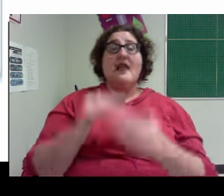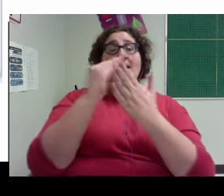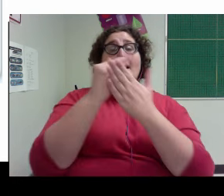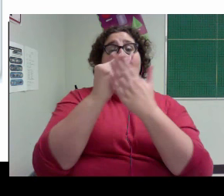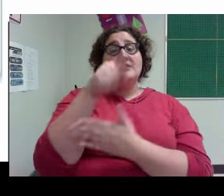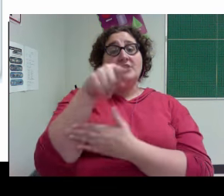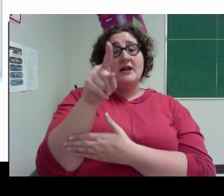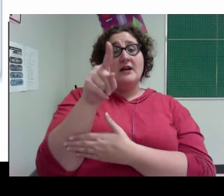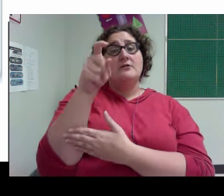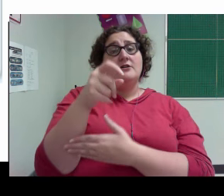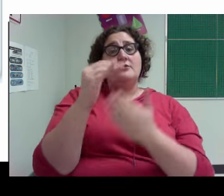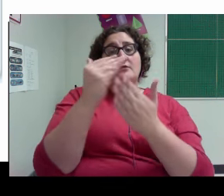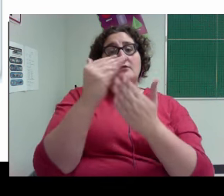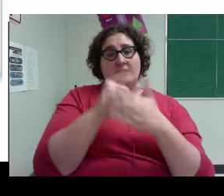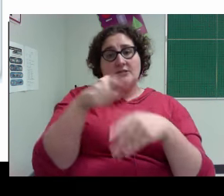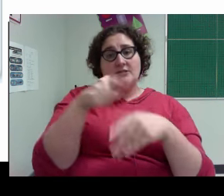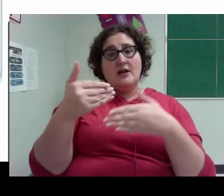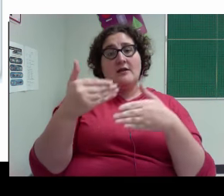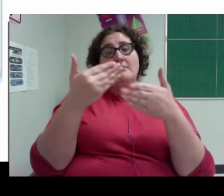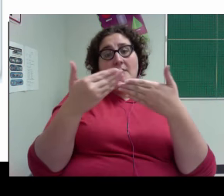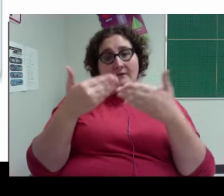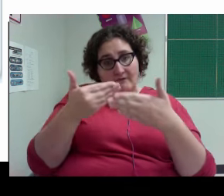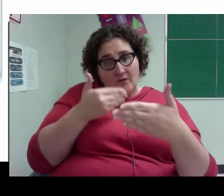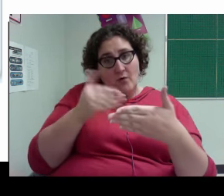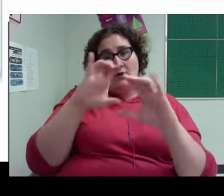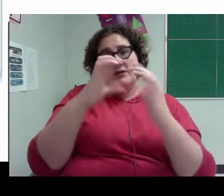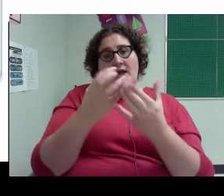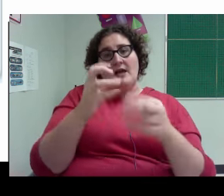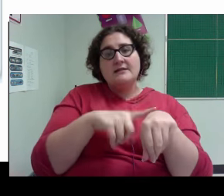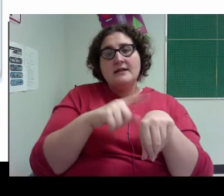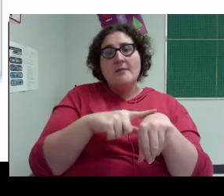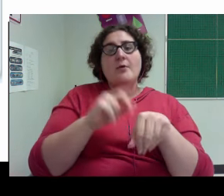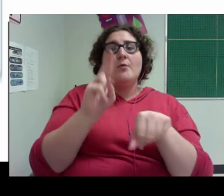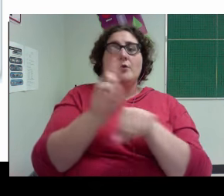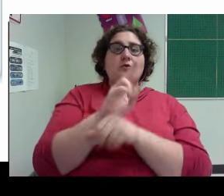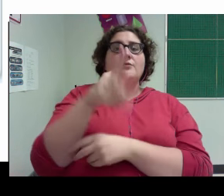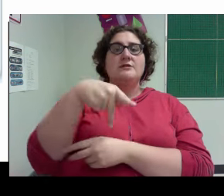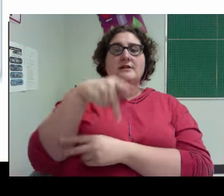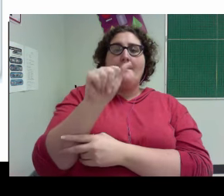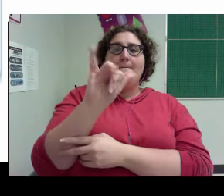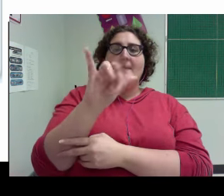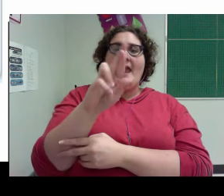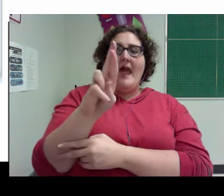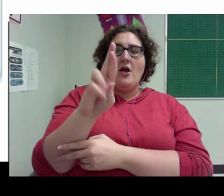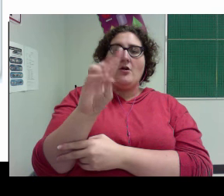Lesson check. You need to try the lesson check and have it filled out before you come to class. We're going to use Pear